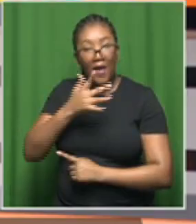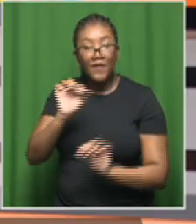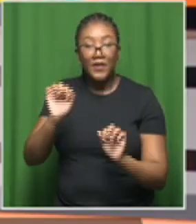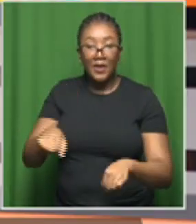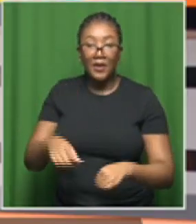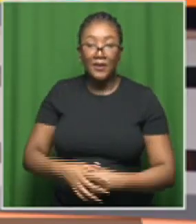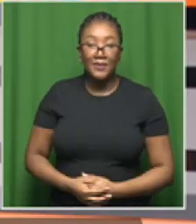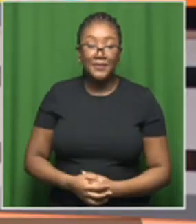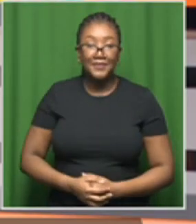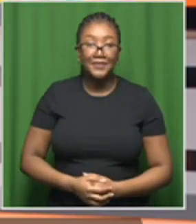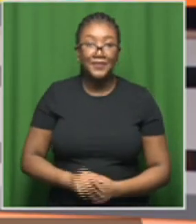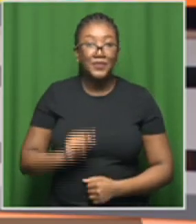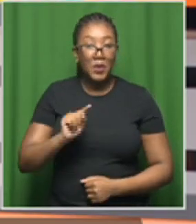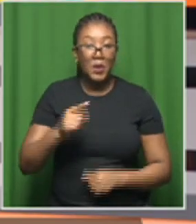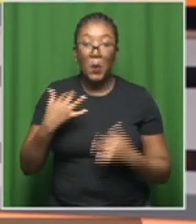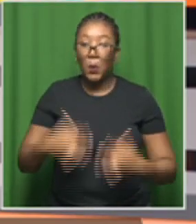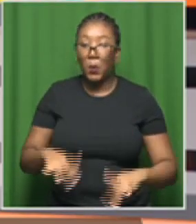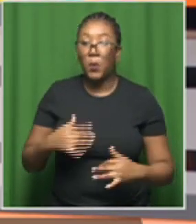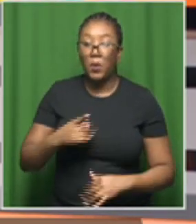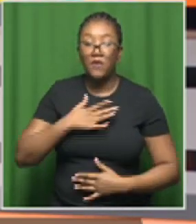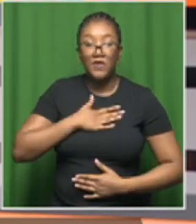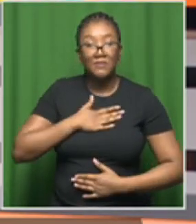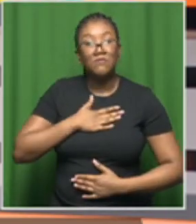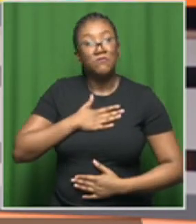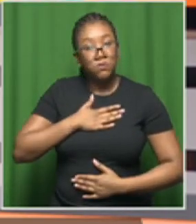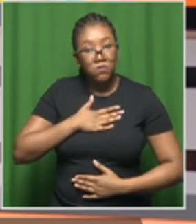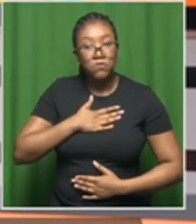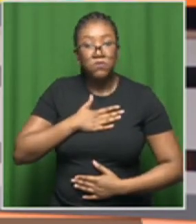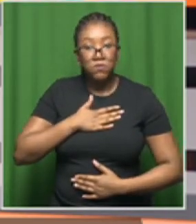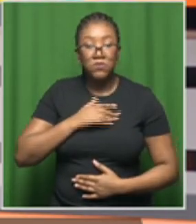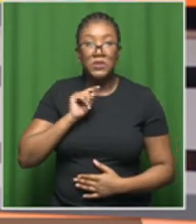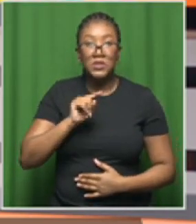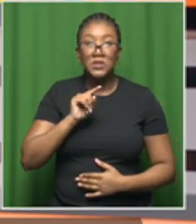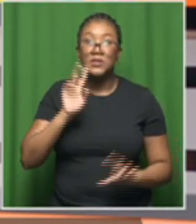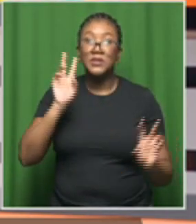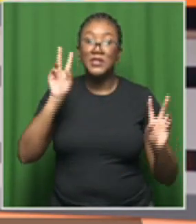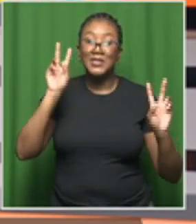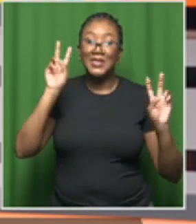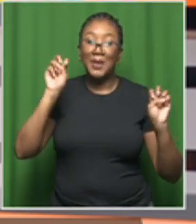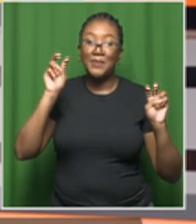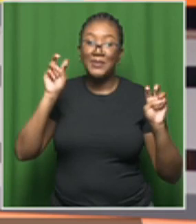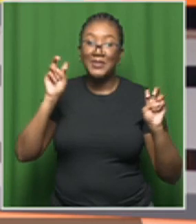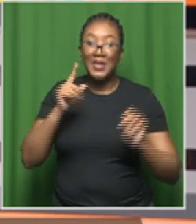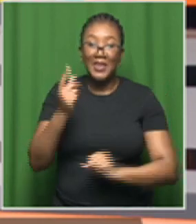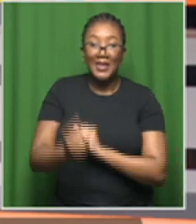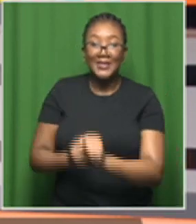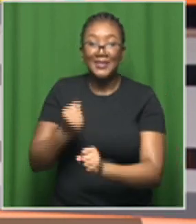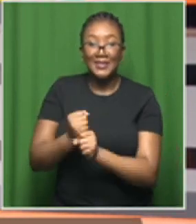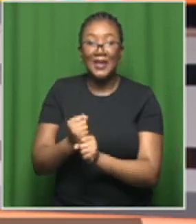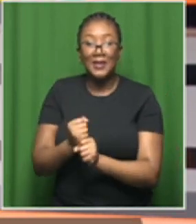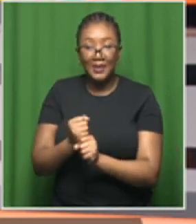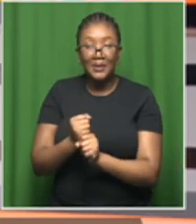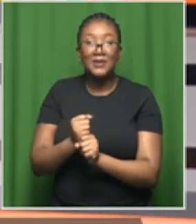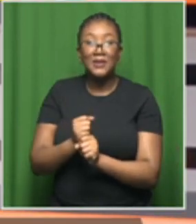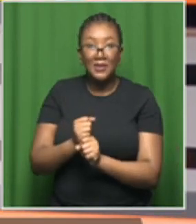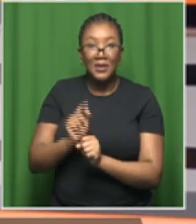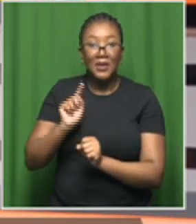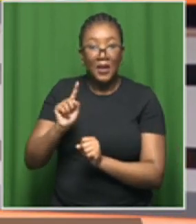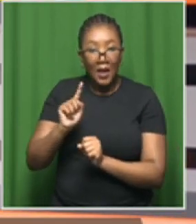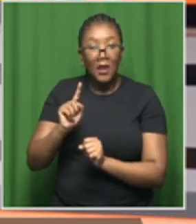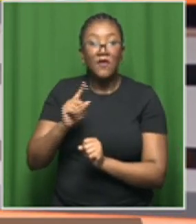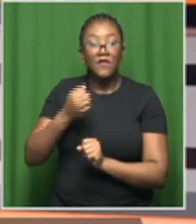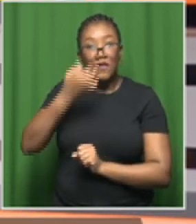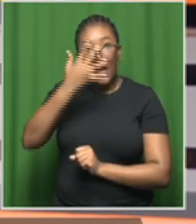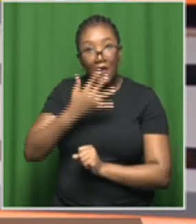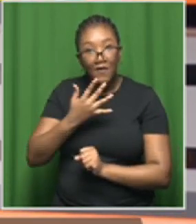quite heartwarming, the fact that the messaging also finds expression in the themes in this year, which is, the ongoing resilience by